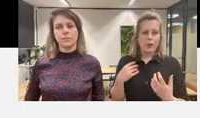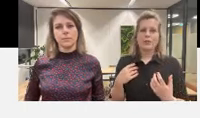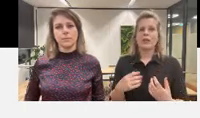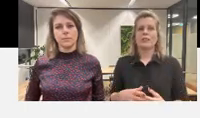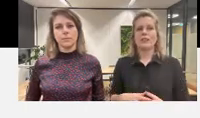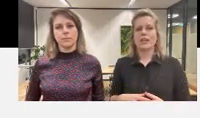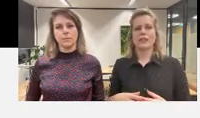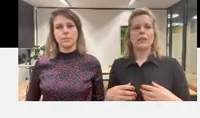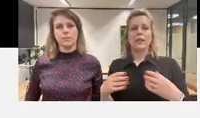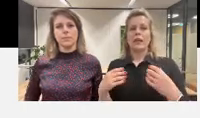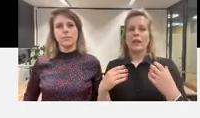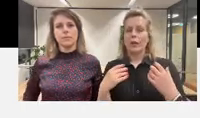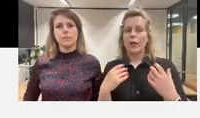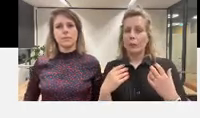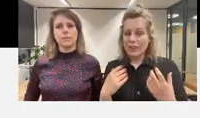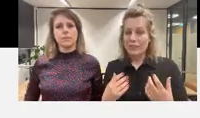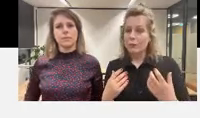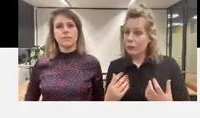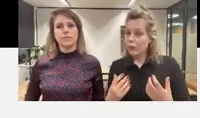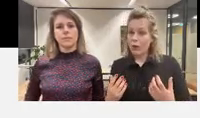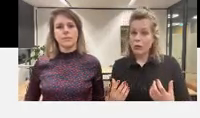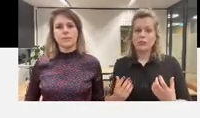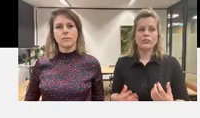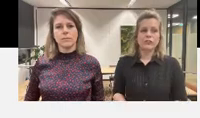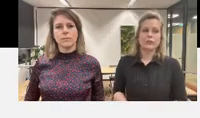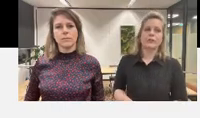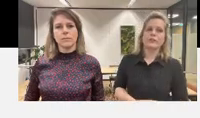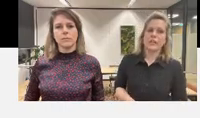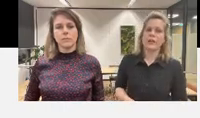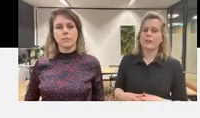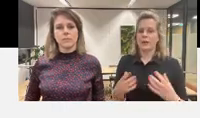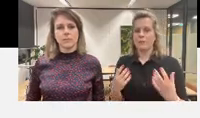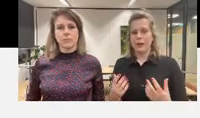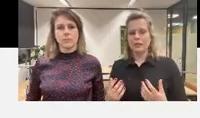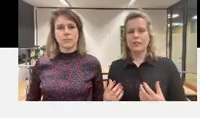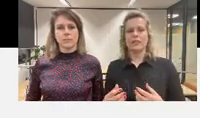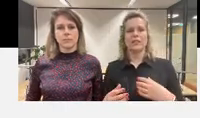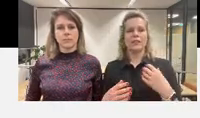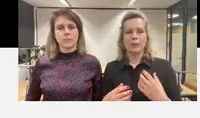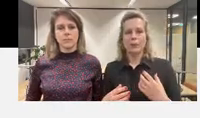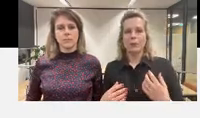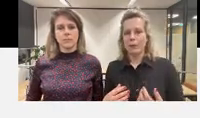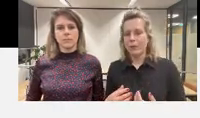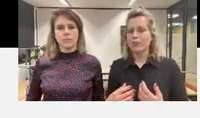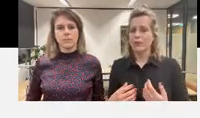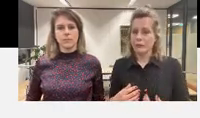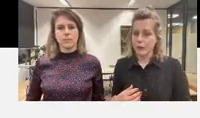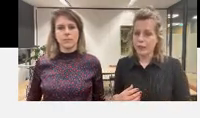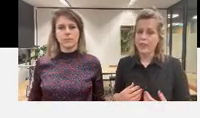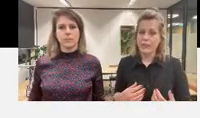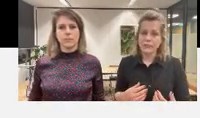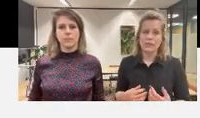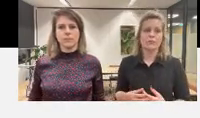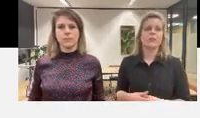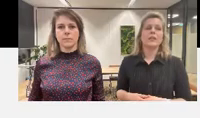the broadcast, and in which the 4 oldest children tell about their past and their terrible memories of their